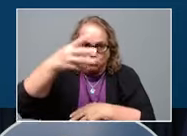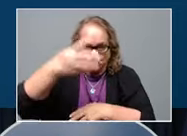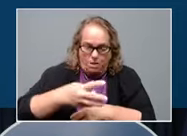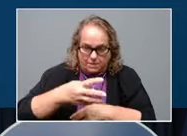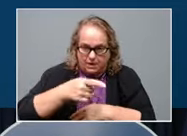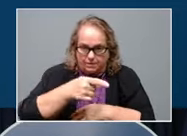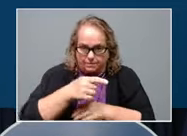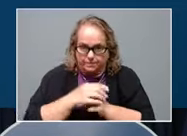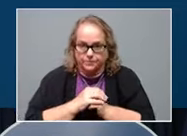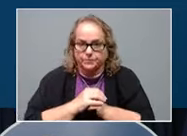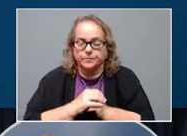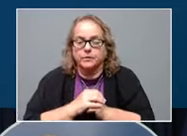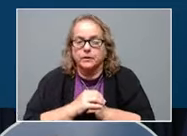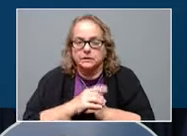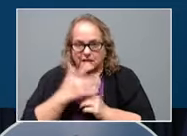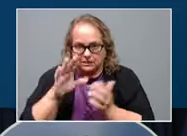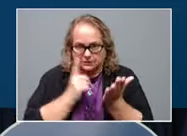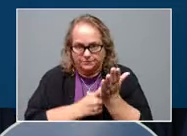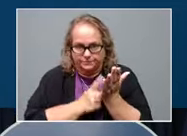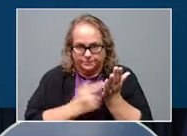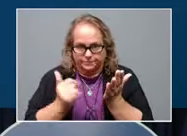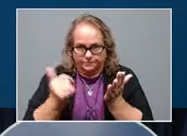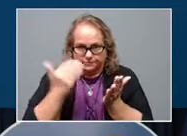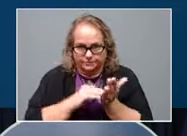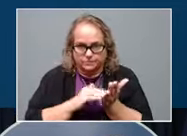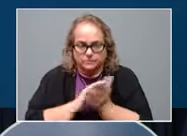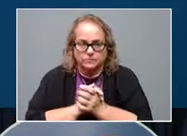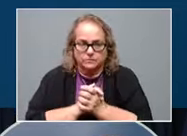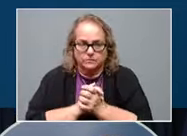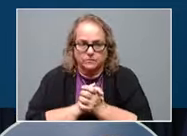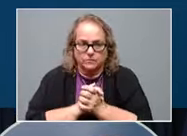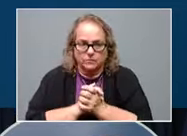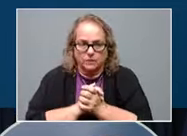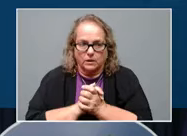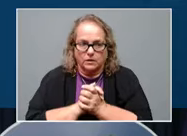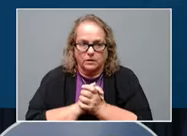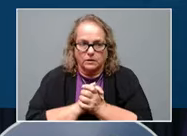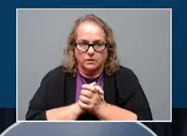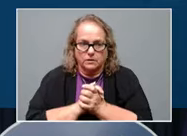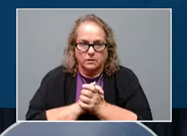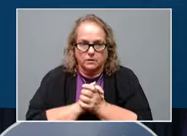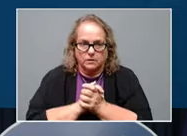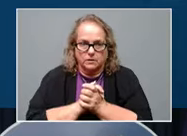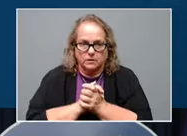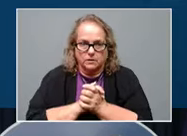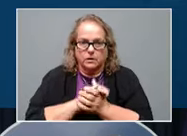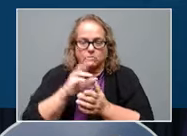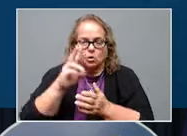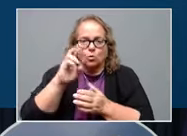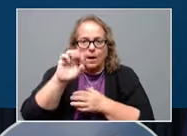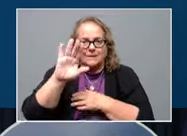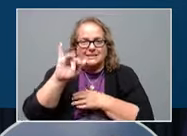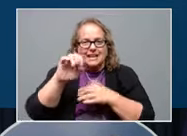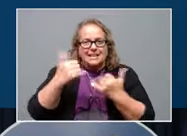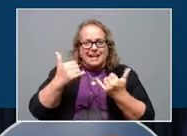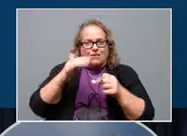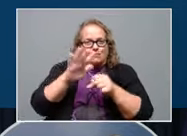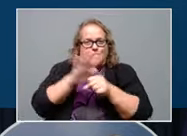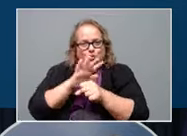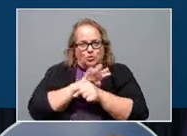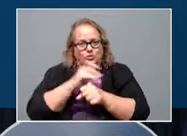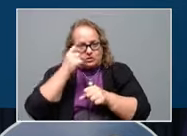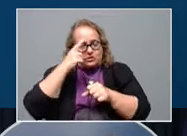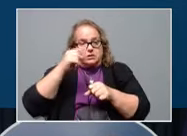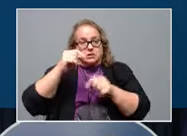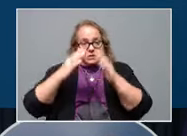So let's go through that again, just so those know, because the website's getting pretty full. So this is the very top